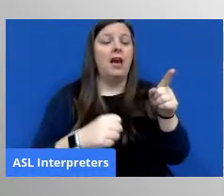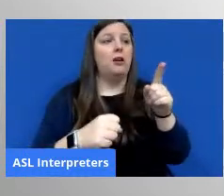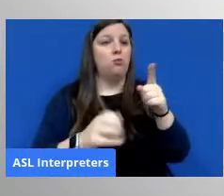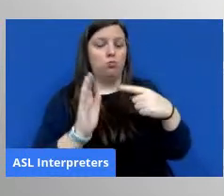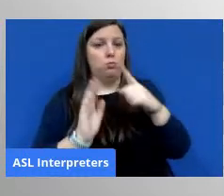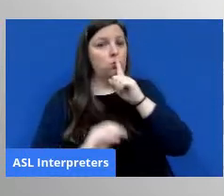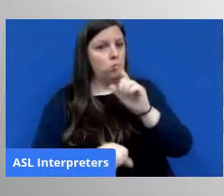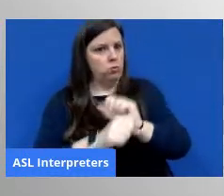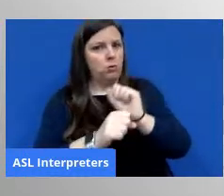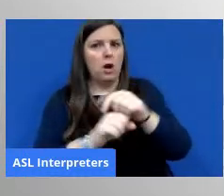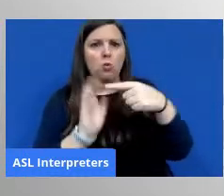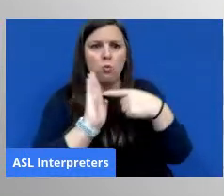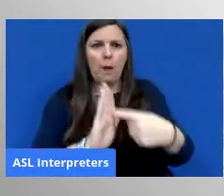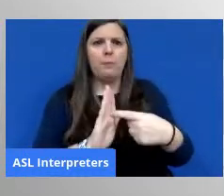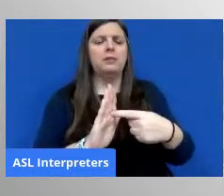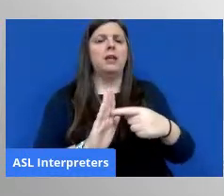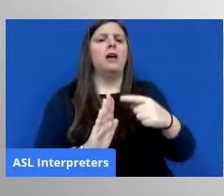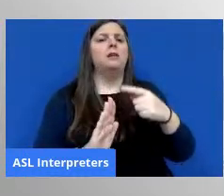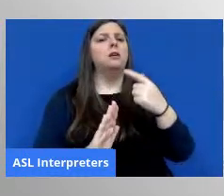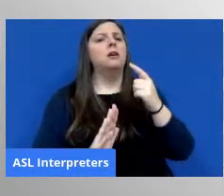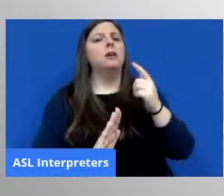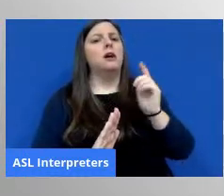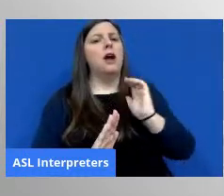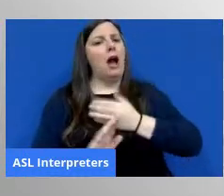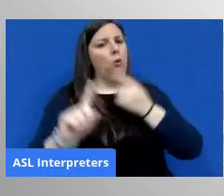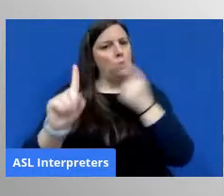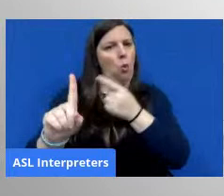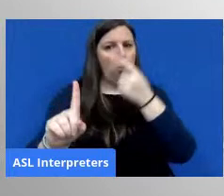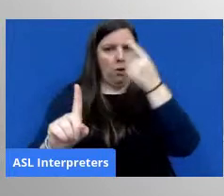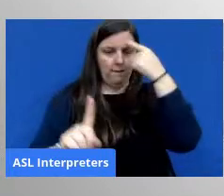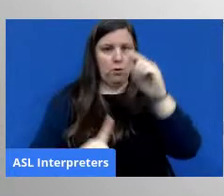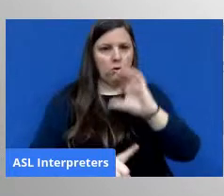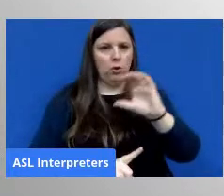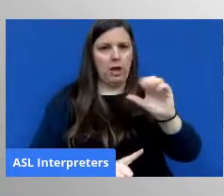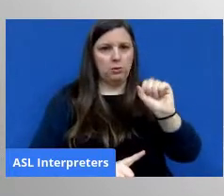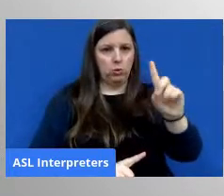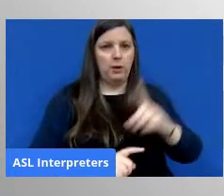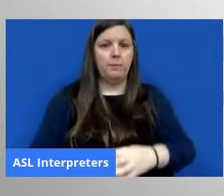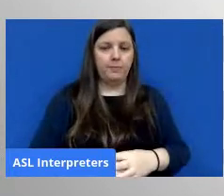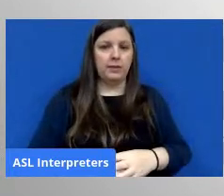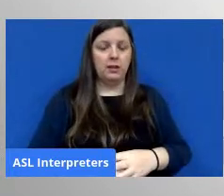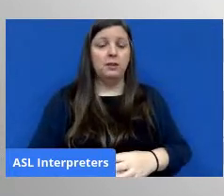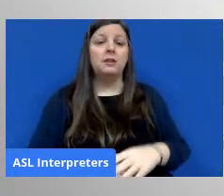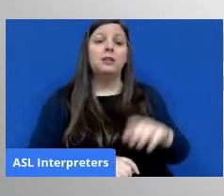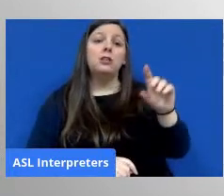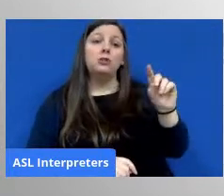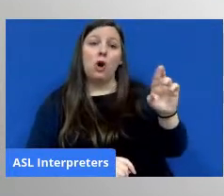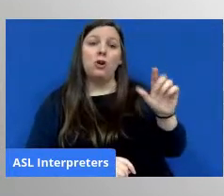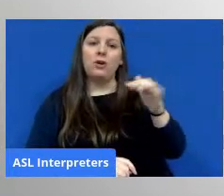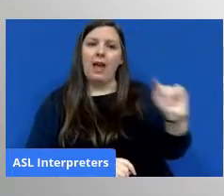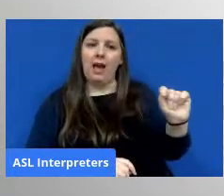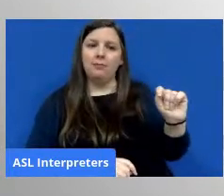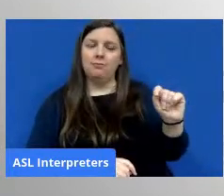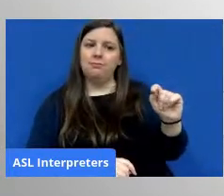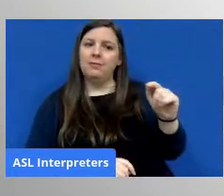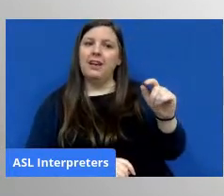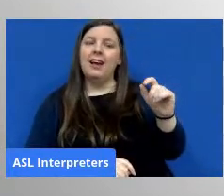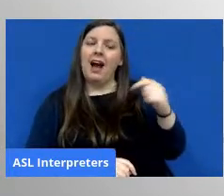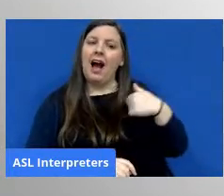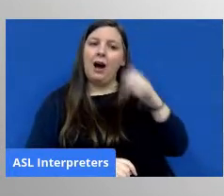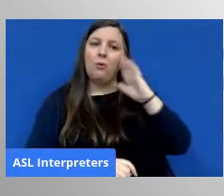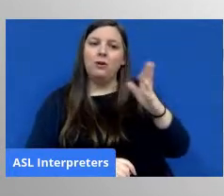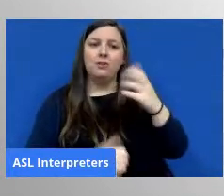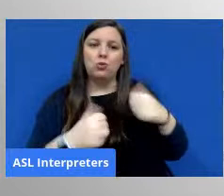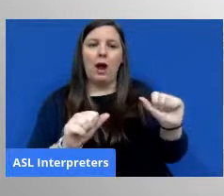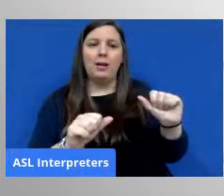get a complete form to flesh it out. And Dr. Gann, if I can speak, and I'll try to be as short as Attorney.